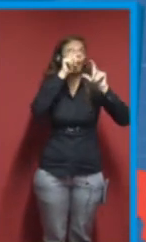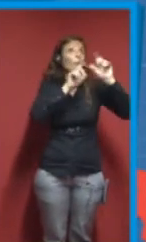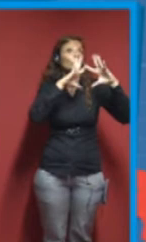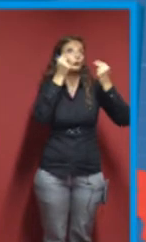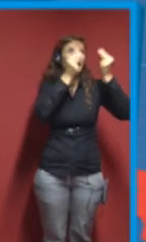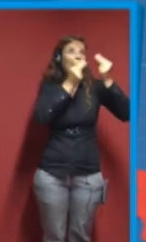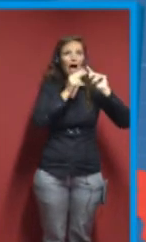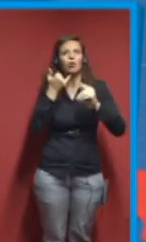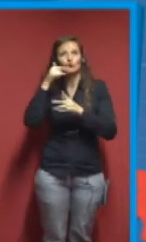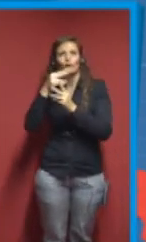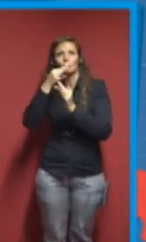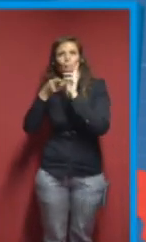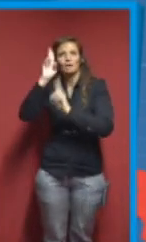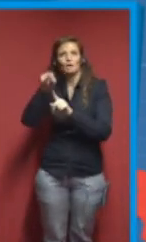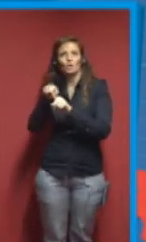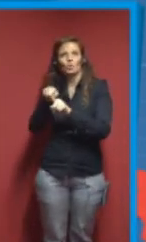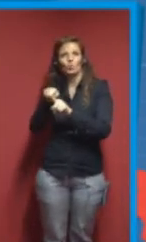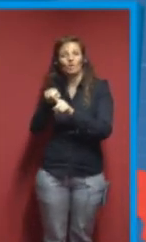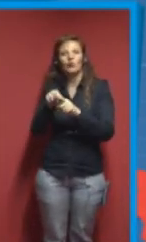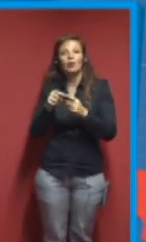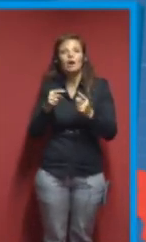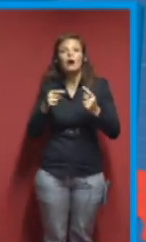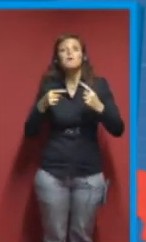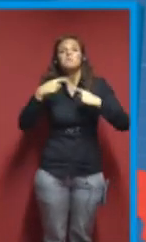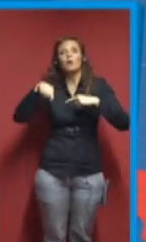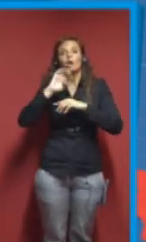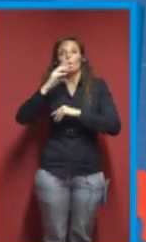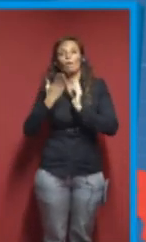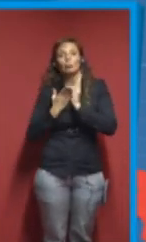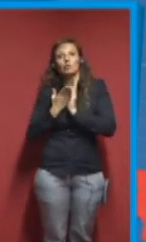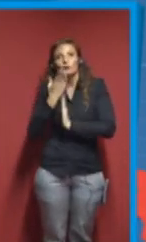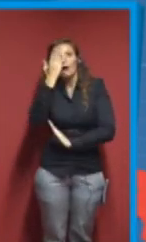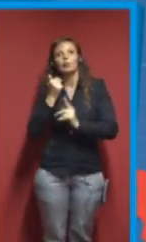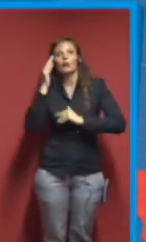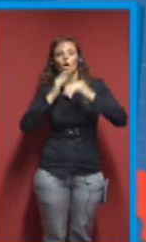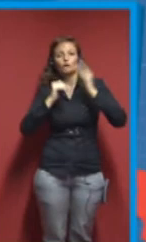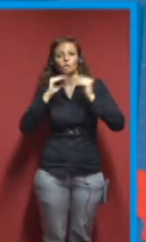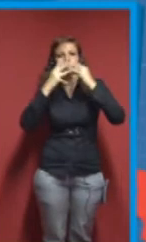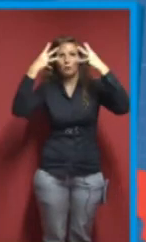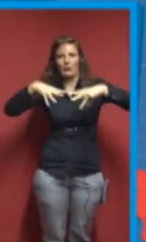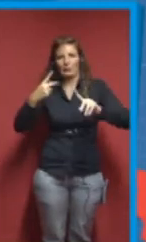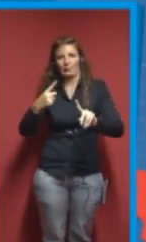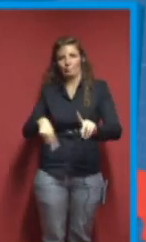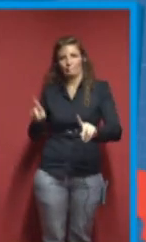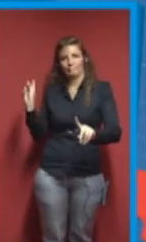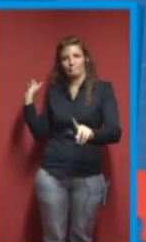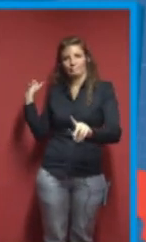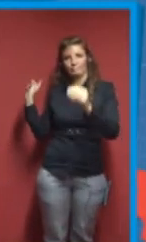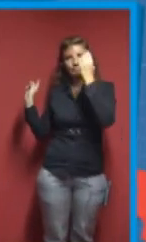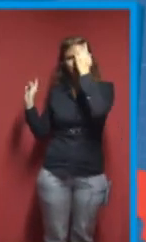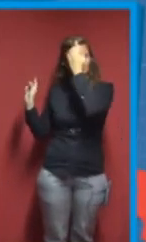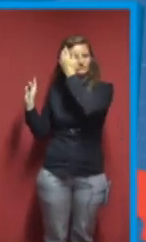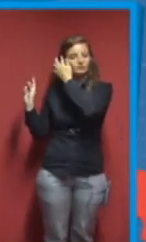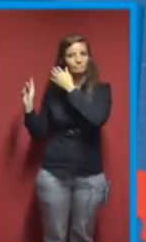We've been building flying machines for about 15 years. Da 15 anni the one that you see in the main picture, qua? About 15 years old, is roughly this